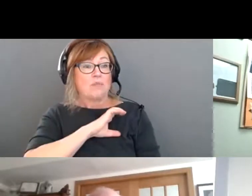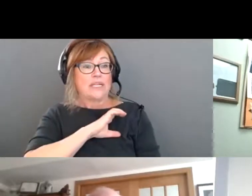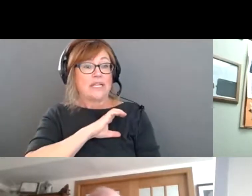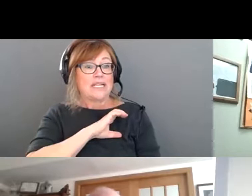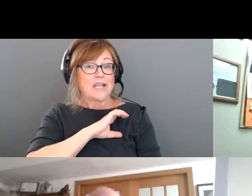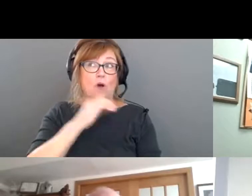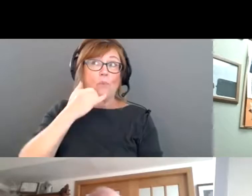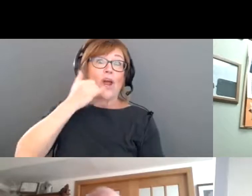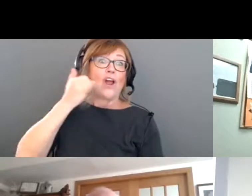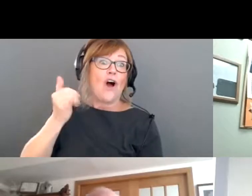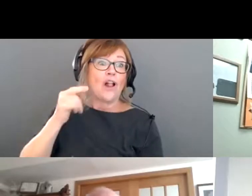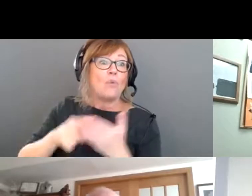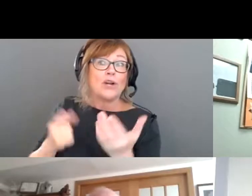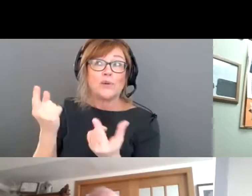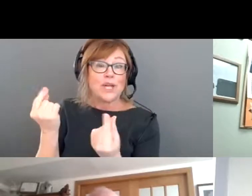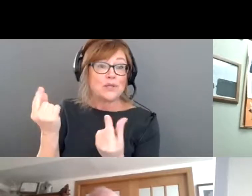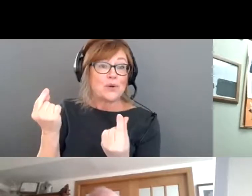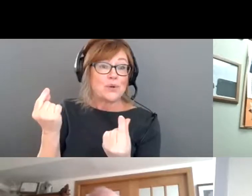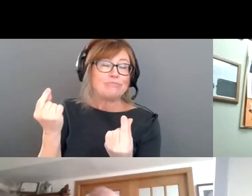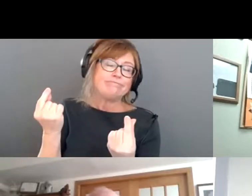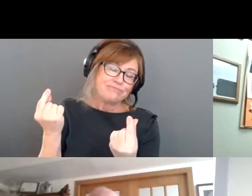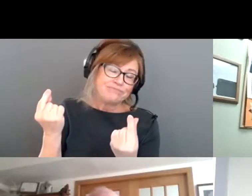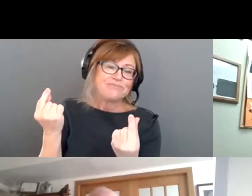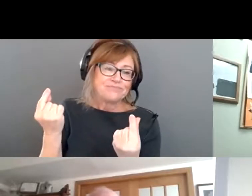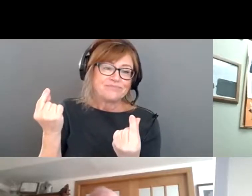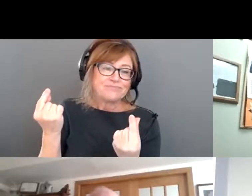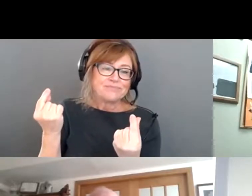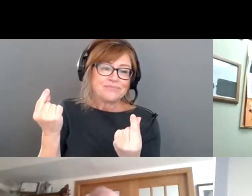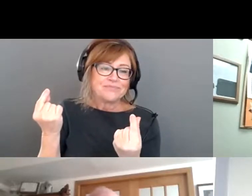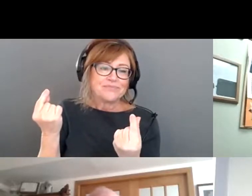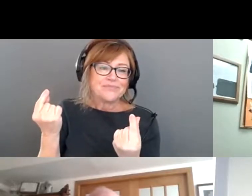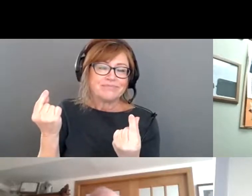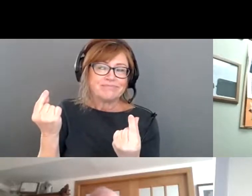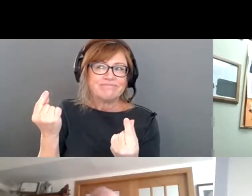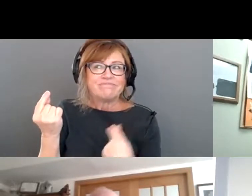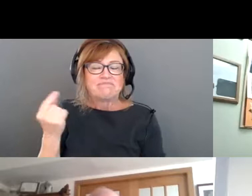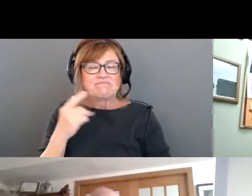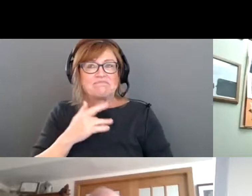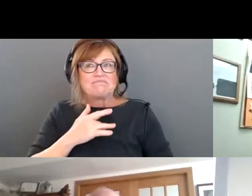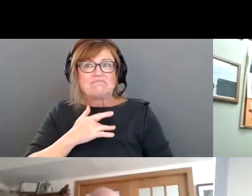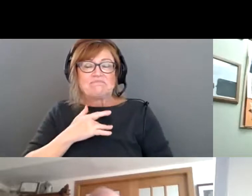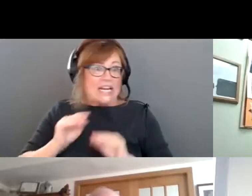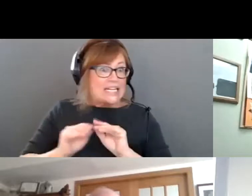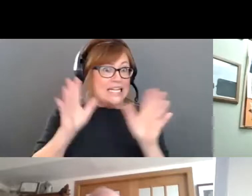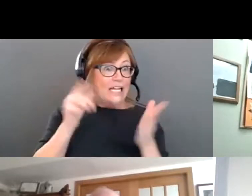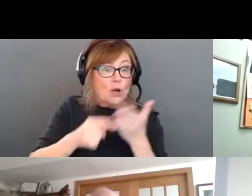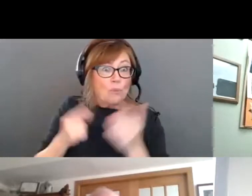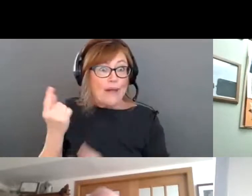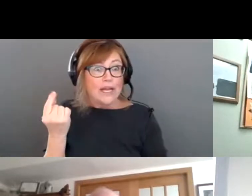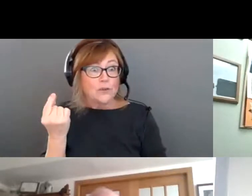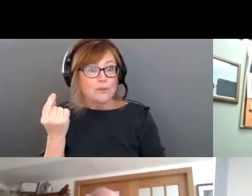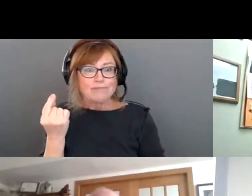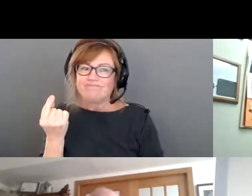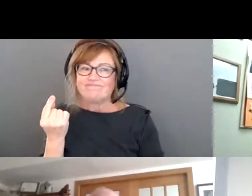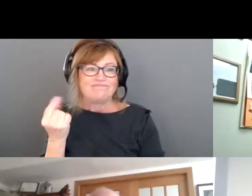do? I would say I don't have a good sense as to what they do. And